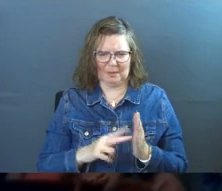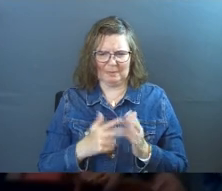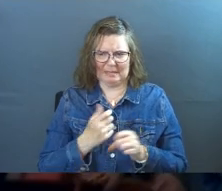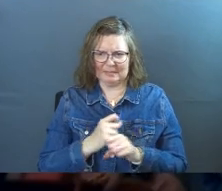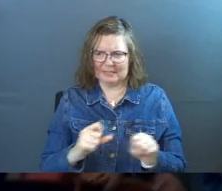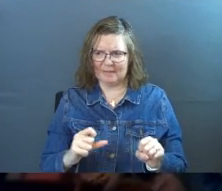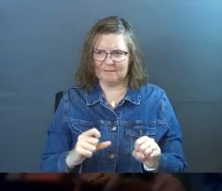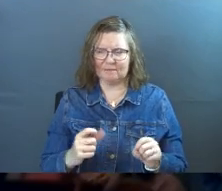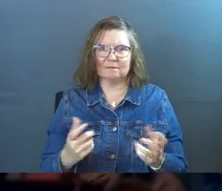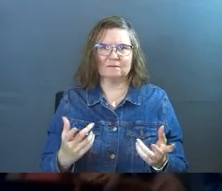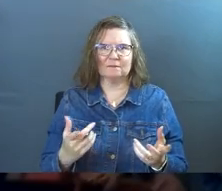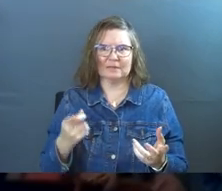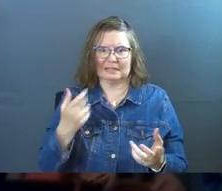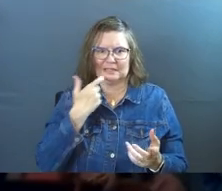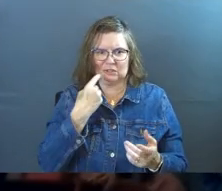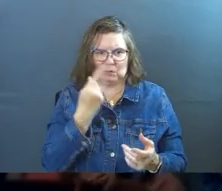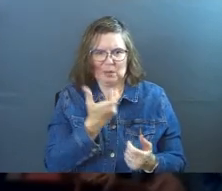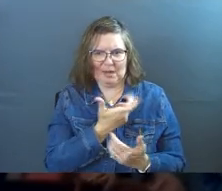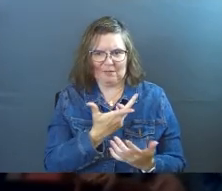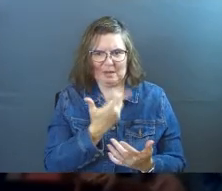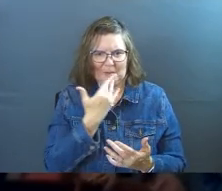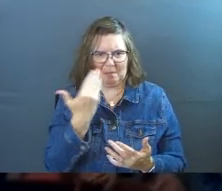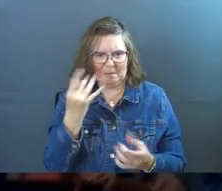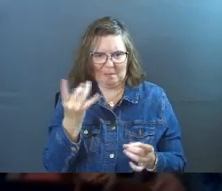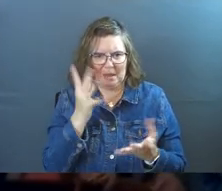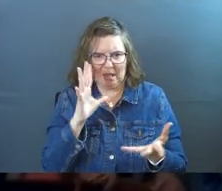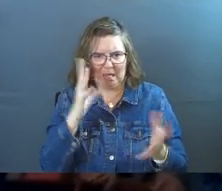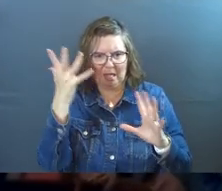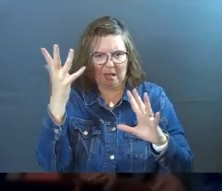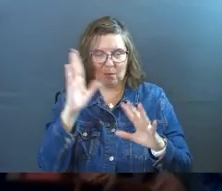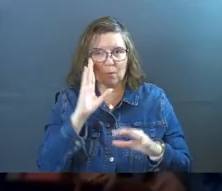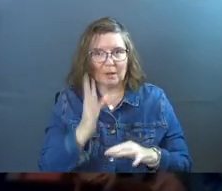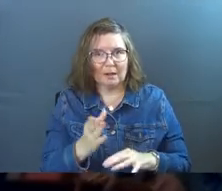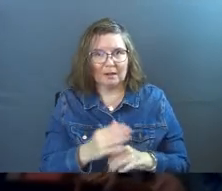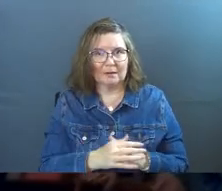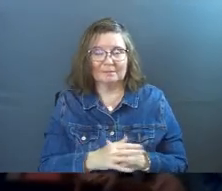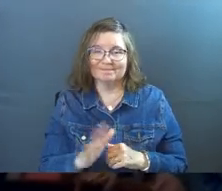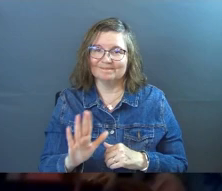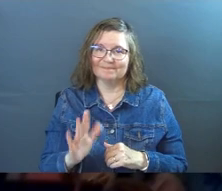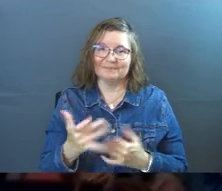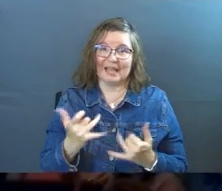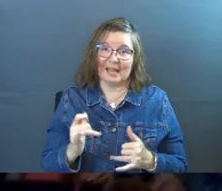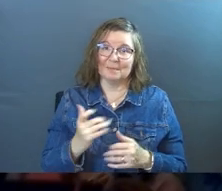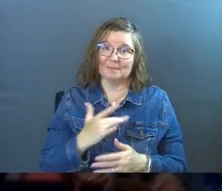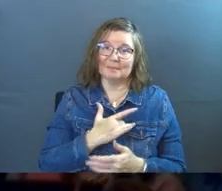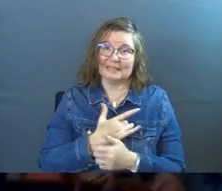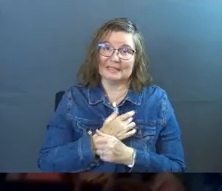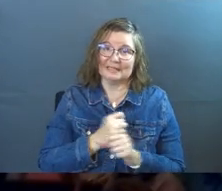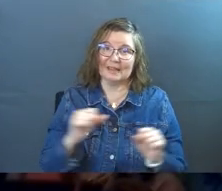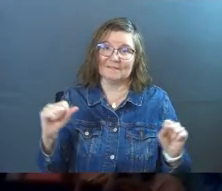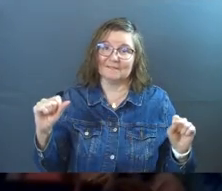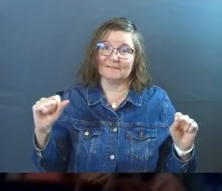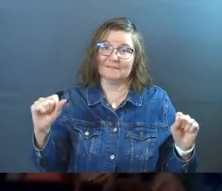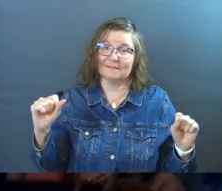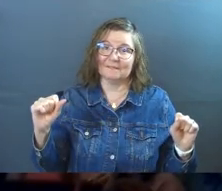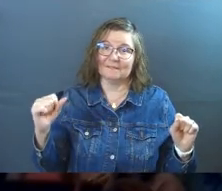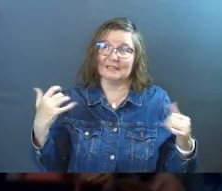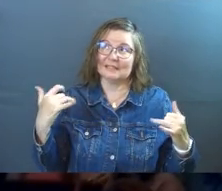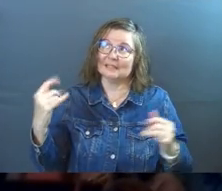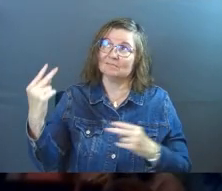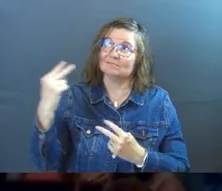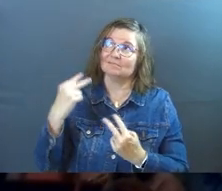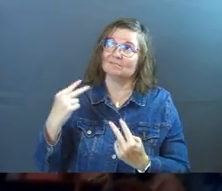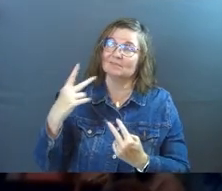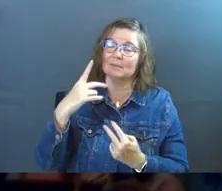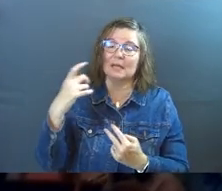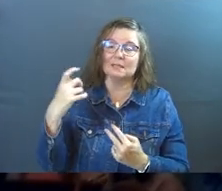you're being saved? He just told you everything's going to go bad. Nah, but I'm being saved. I'm being